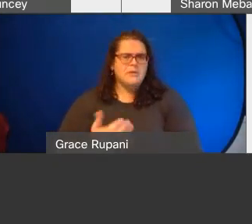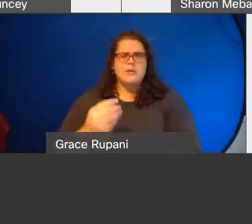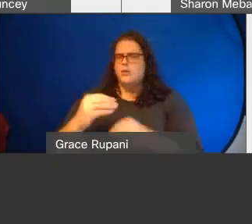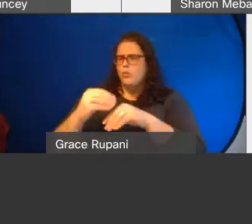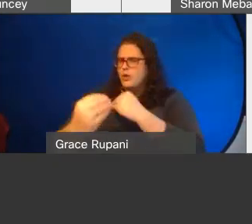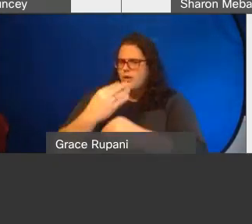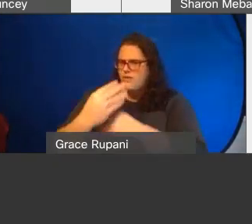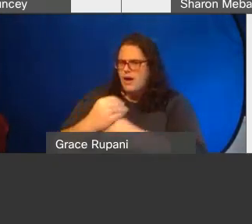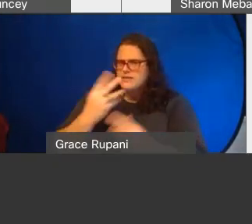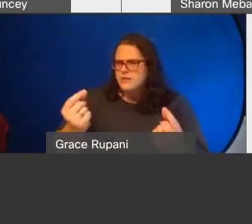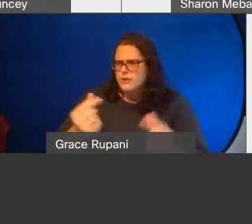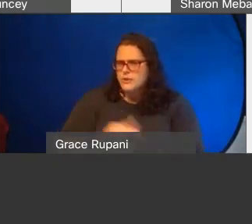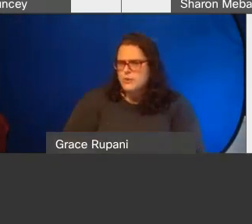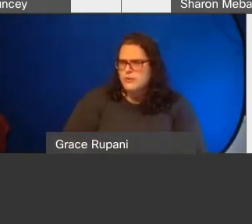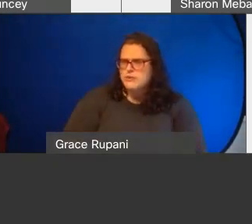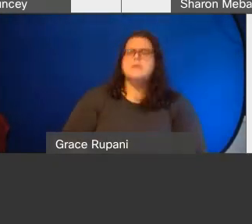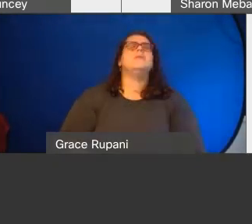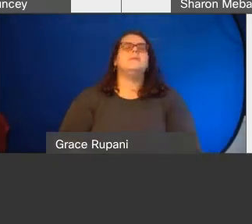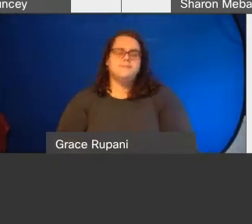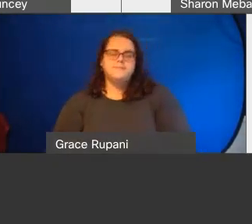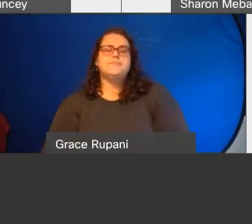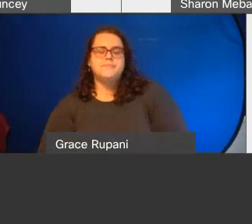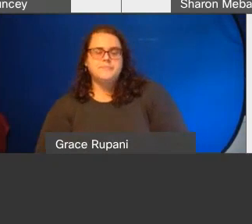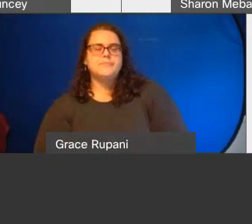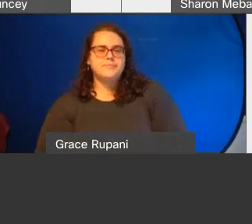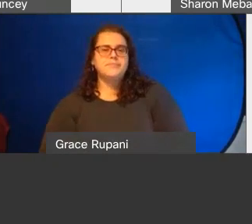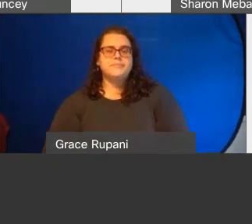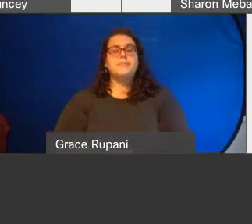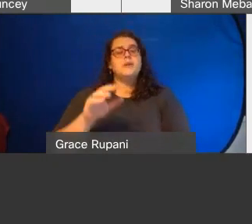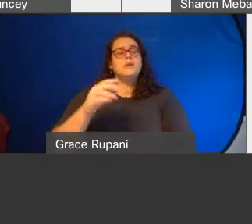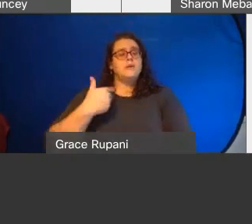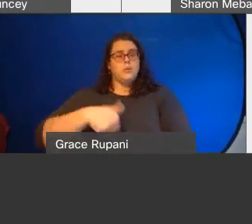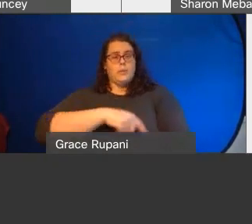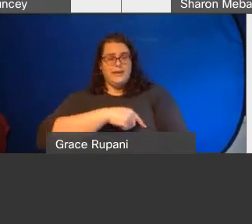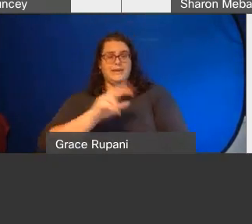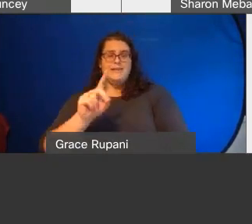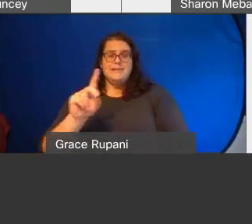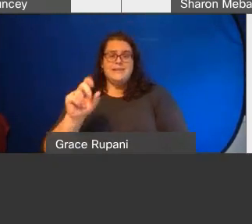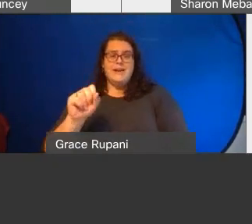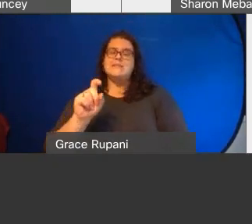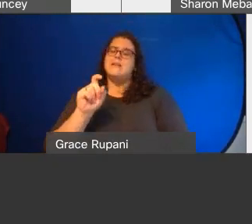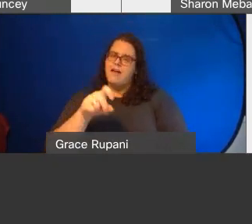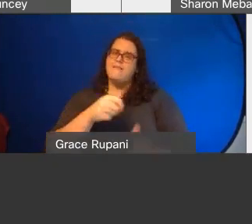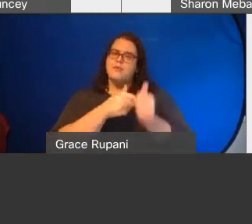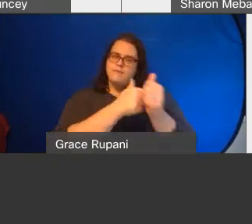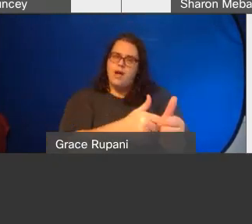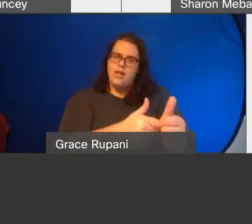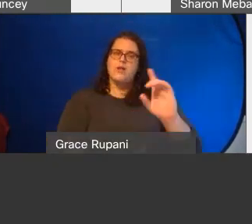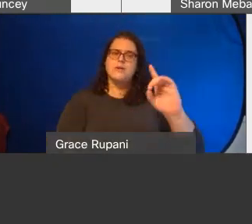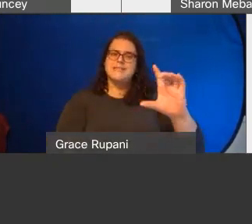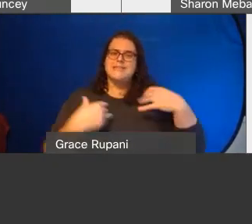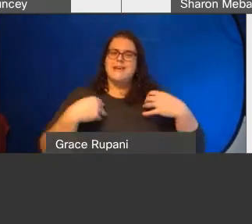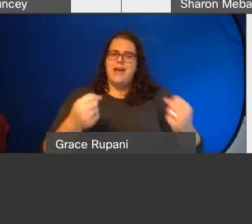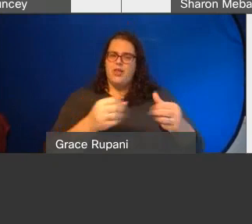we, meaning DDS, have to follow the guidelines developed by DC Health. And it's my understanding